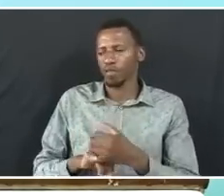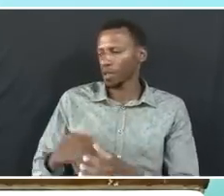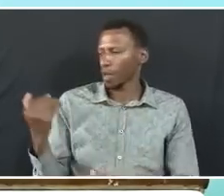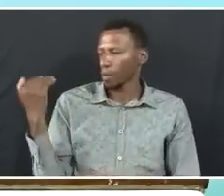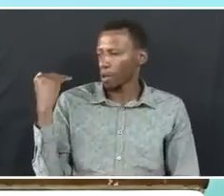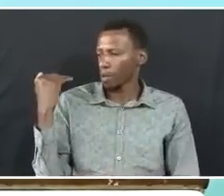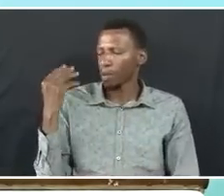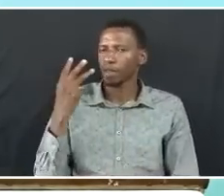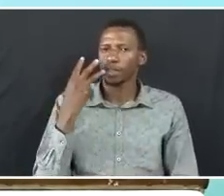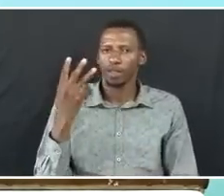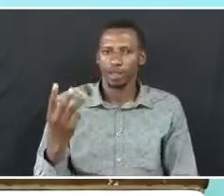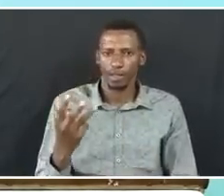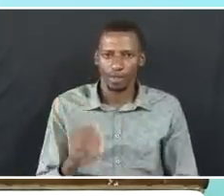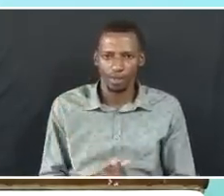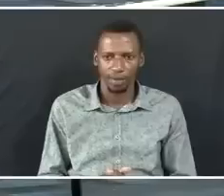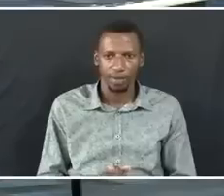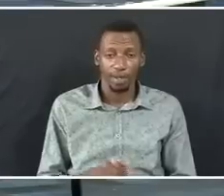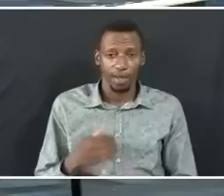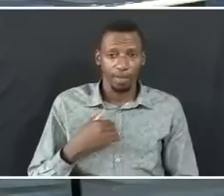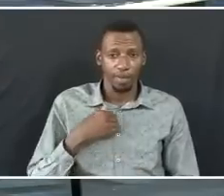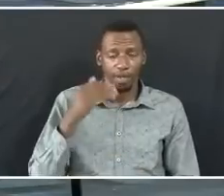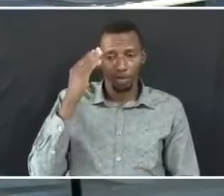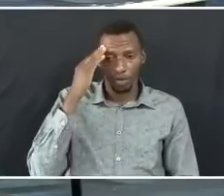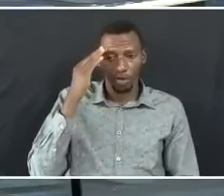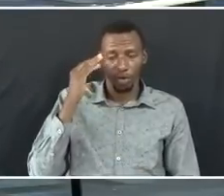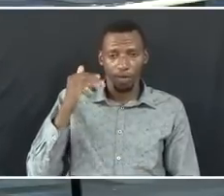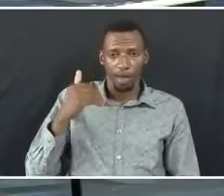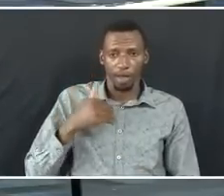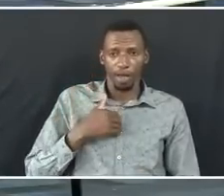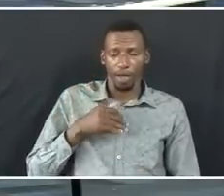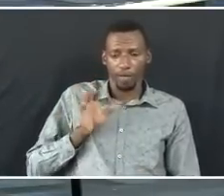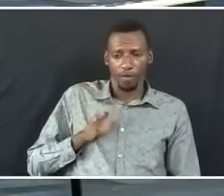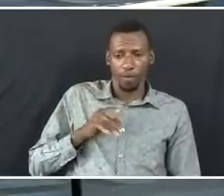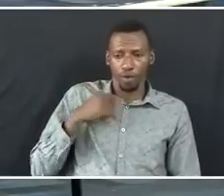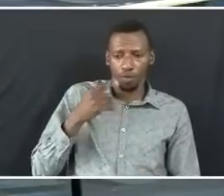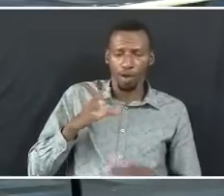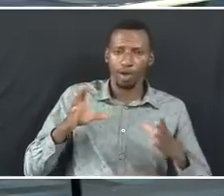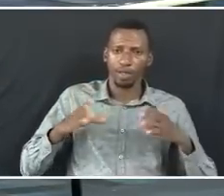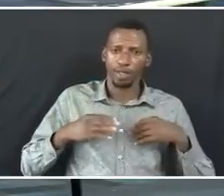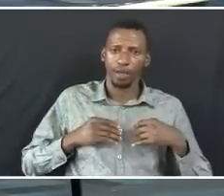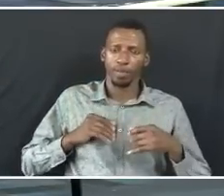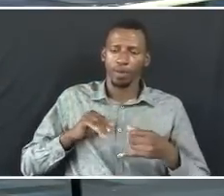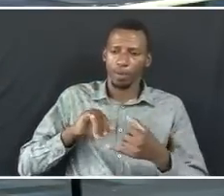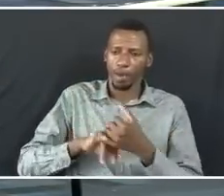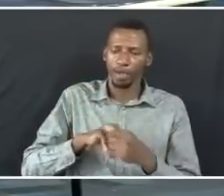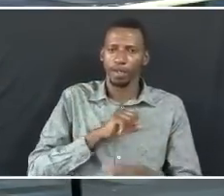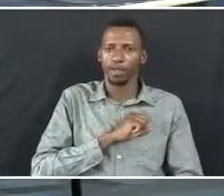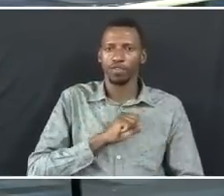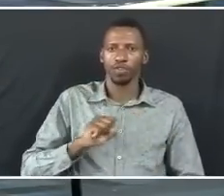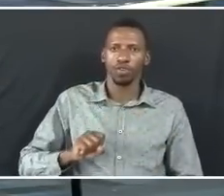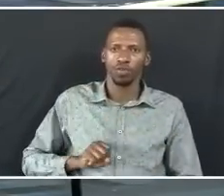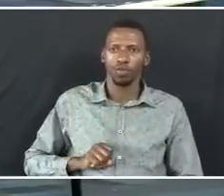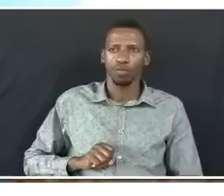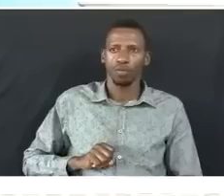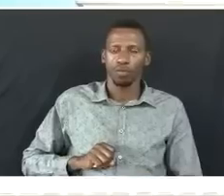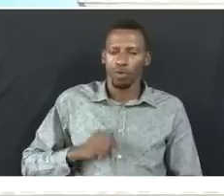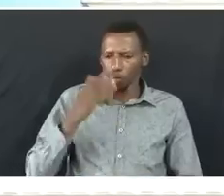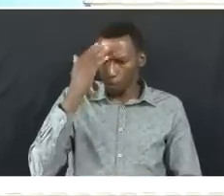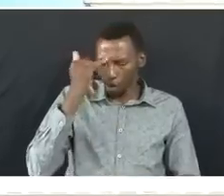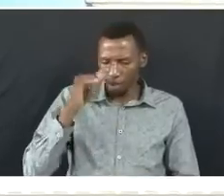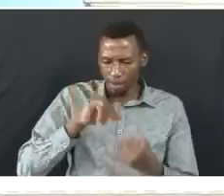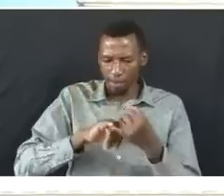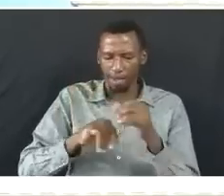And I know there are women that were married by Solomon, not because they loved him. They were married because I'm getting married to the king.